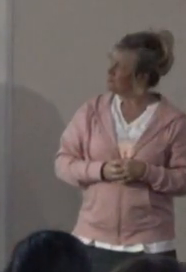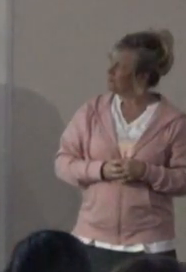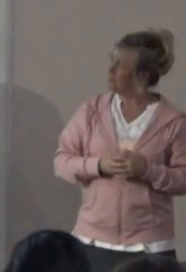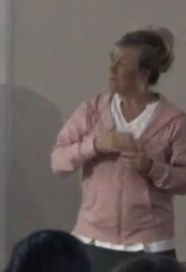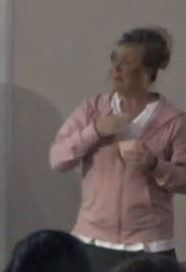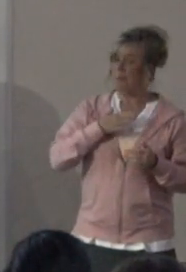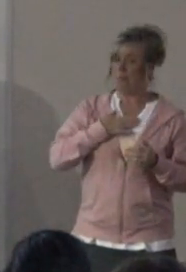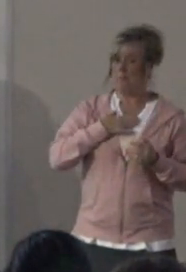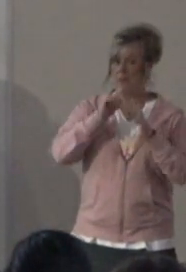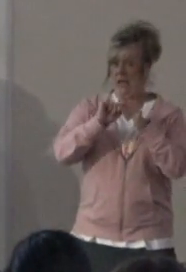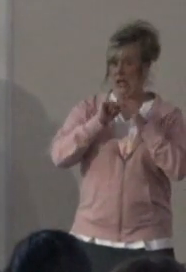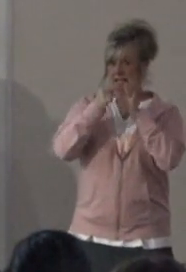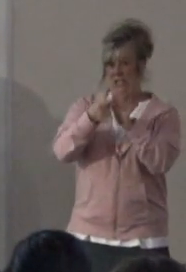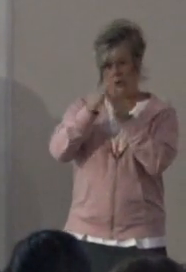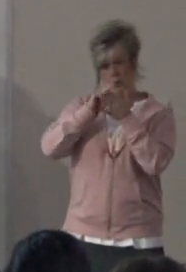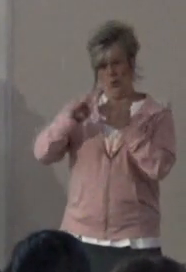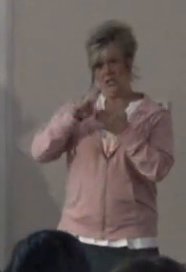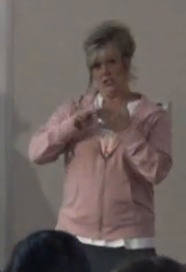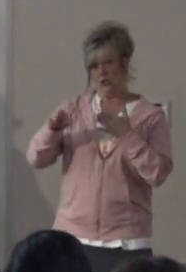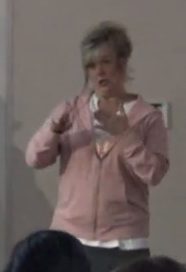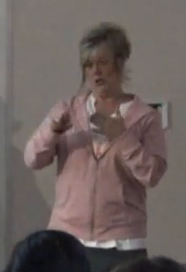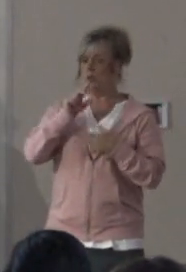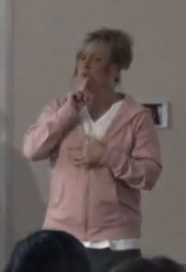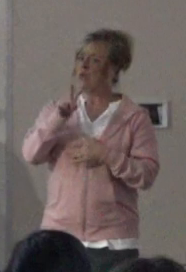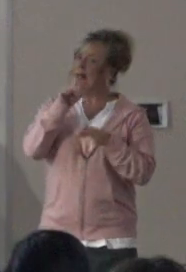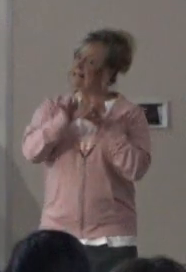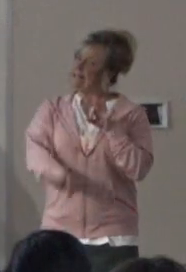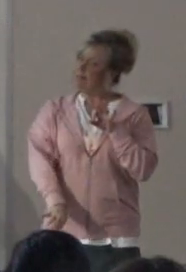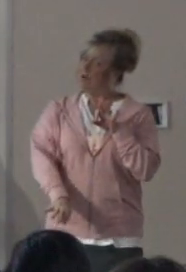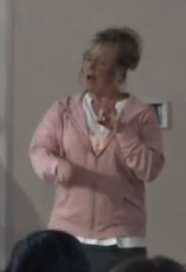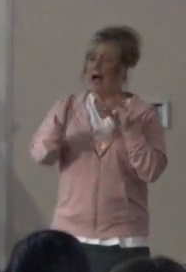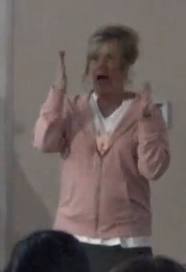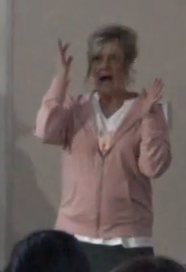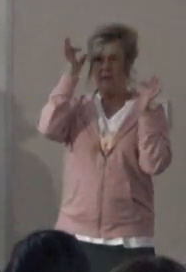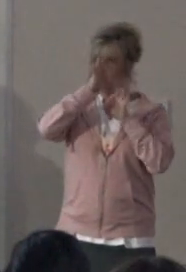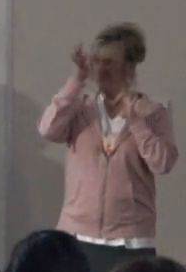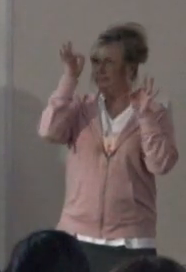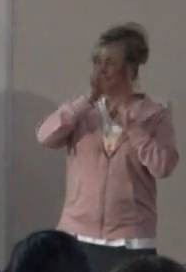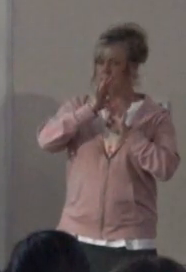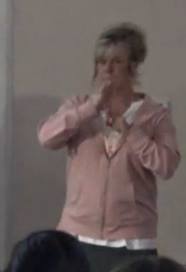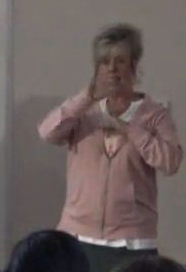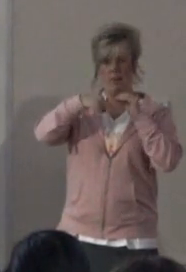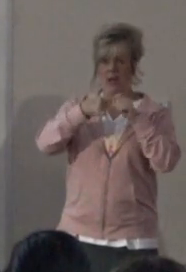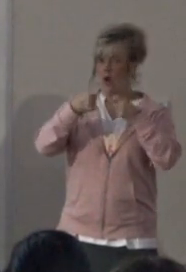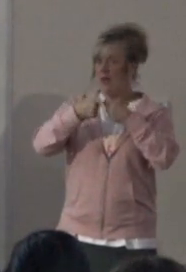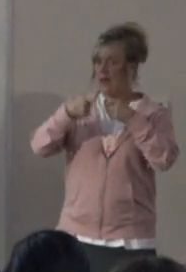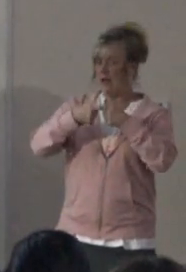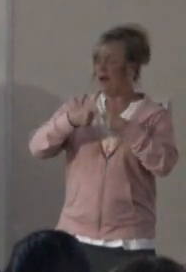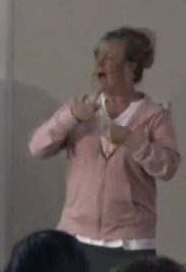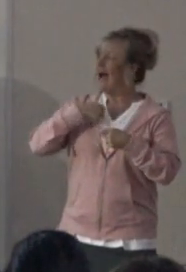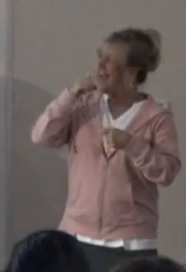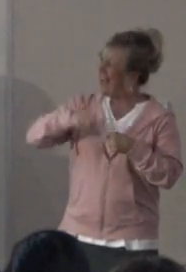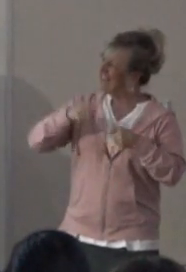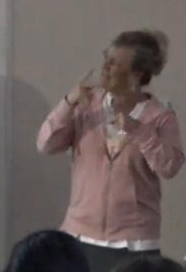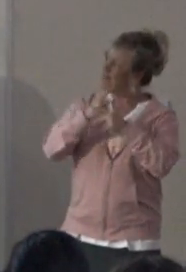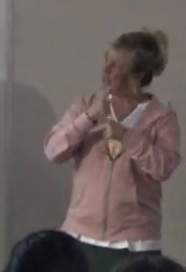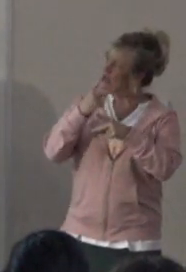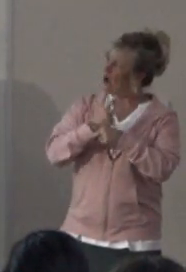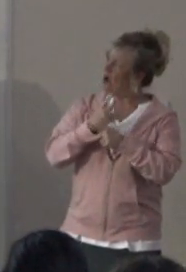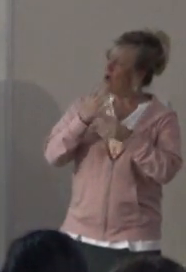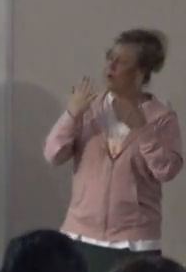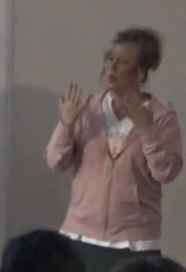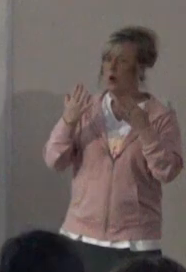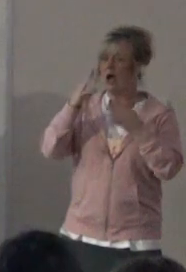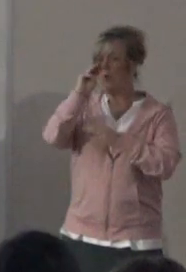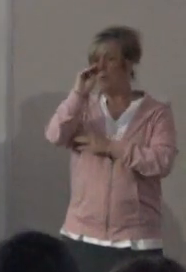So my very initial research was super simple. I don't know anything about electronics, so I had to figure out what